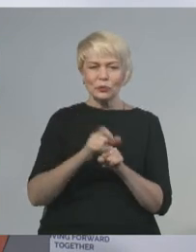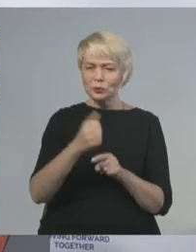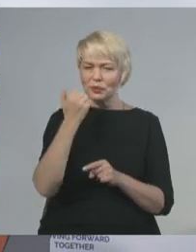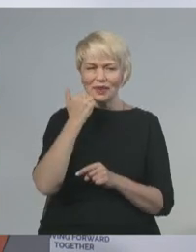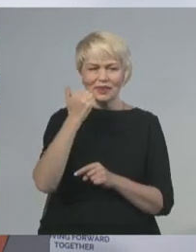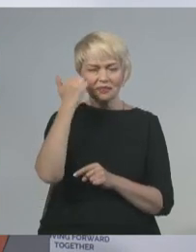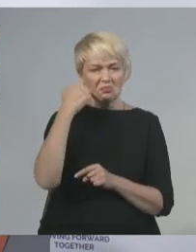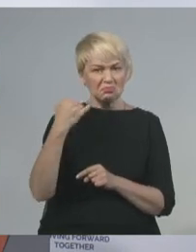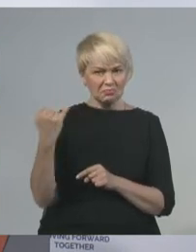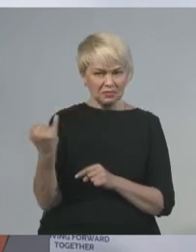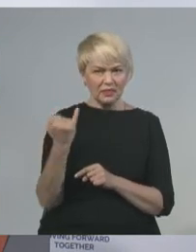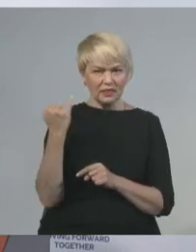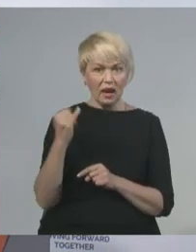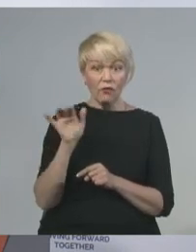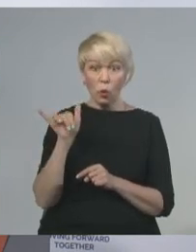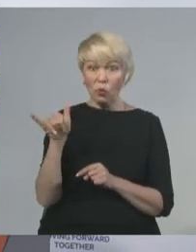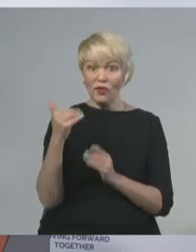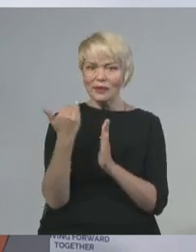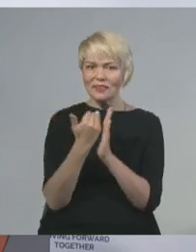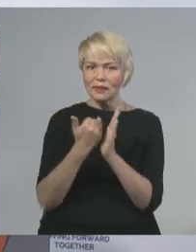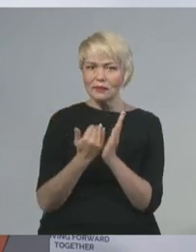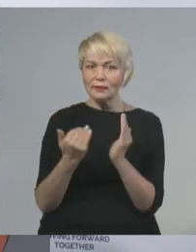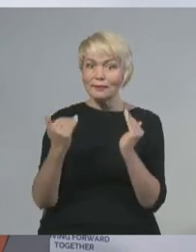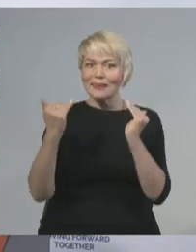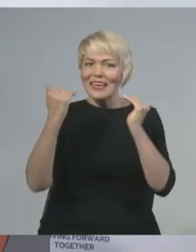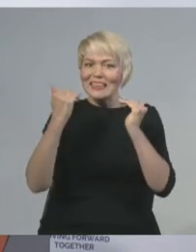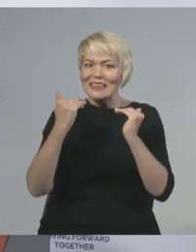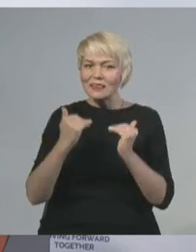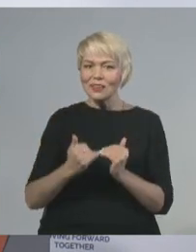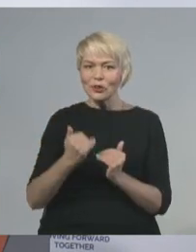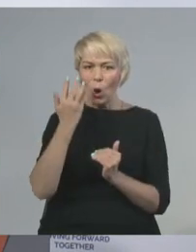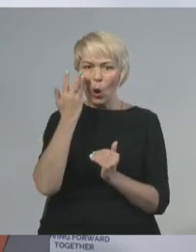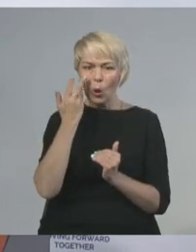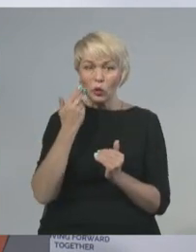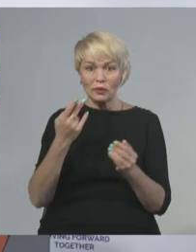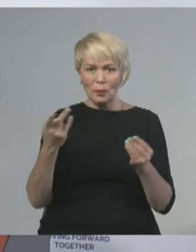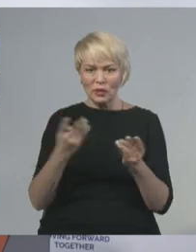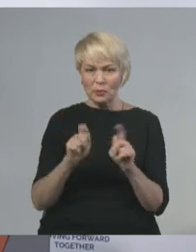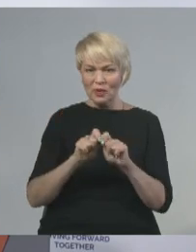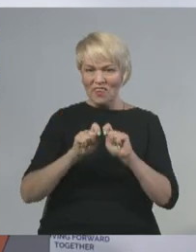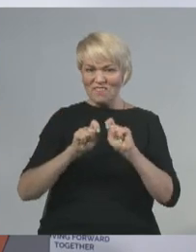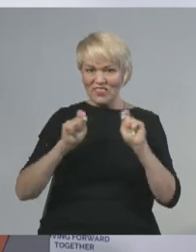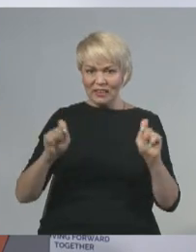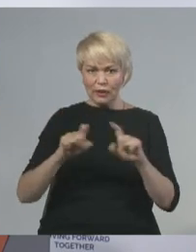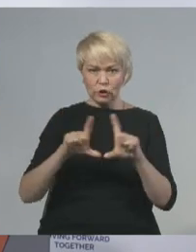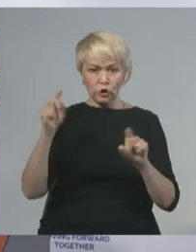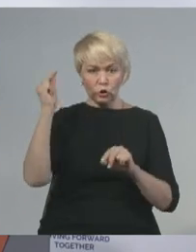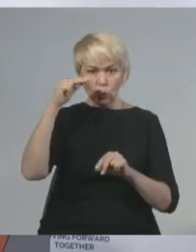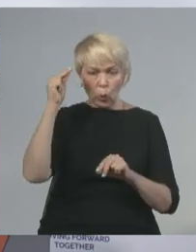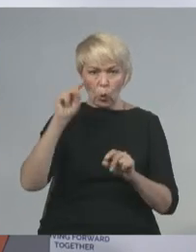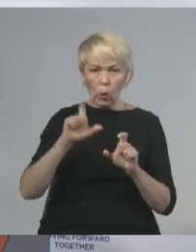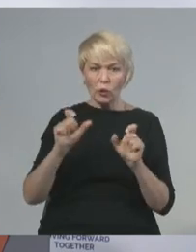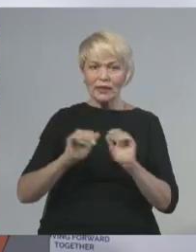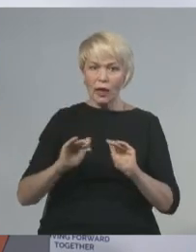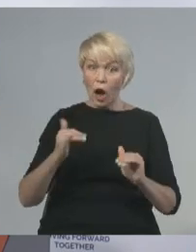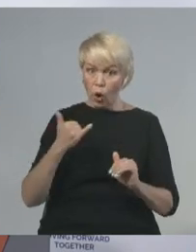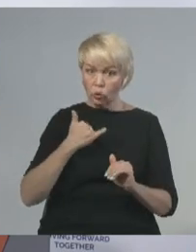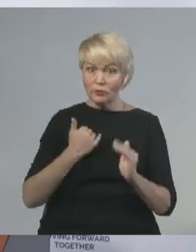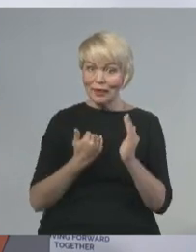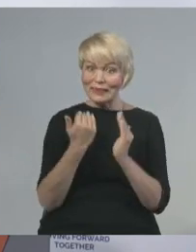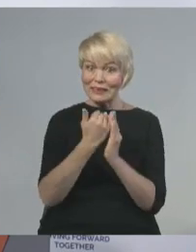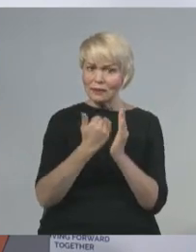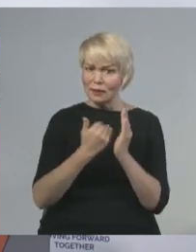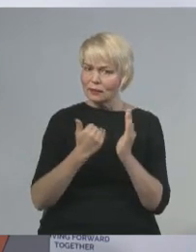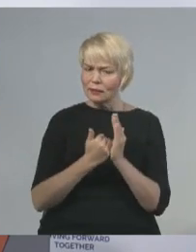school opening because in ukraine uh they are going up and very high up let me remind to our listeners that we are on the